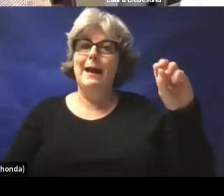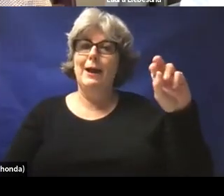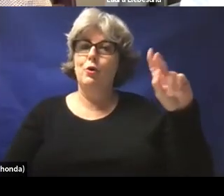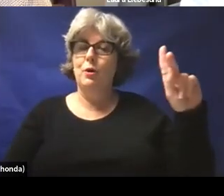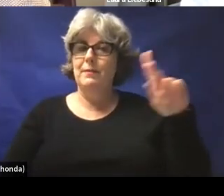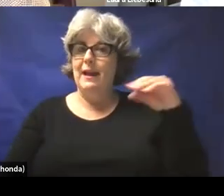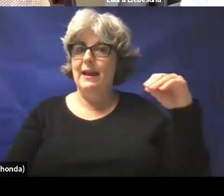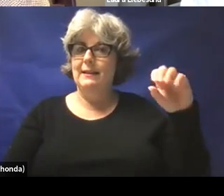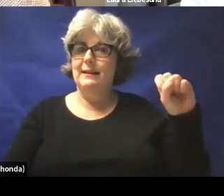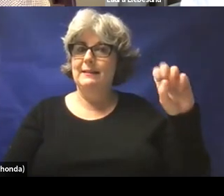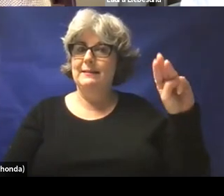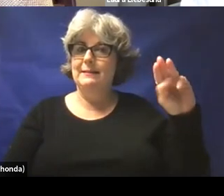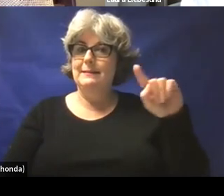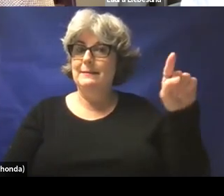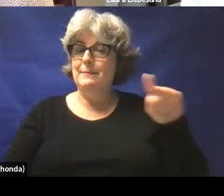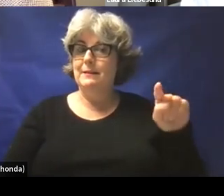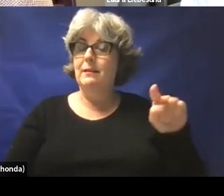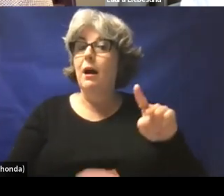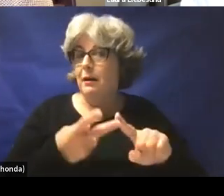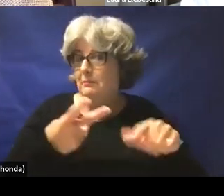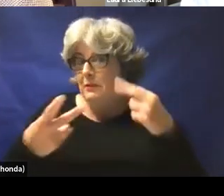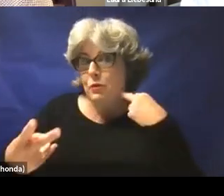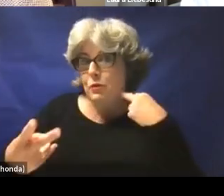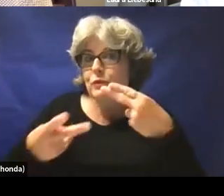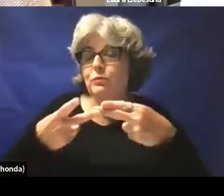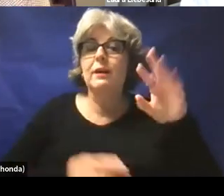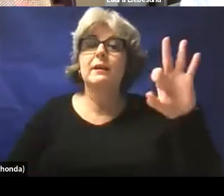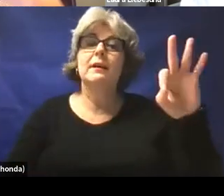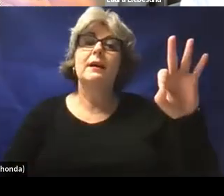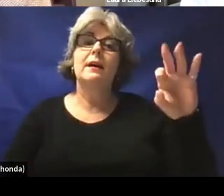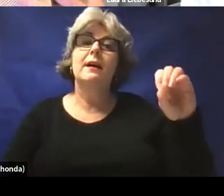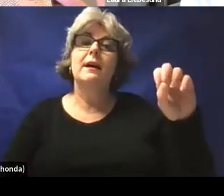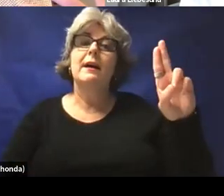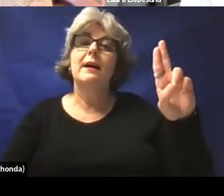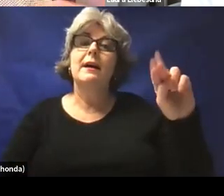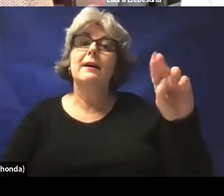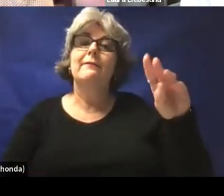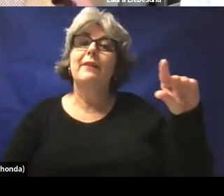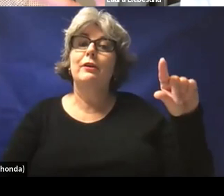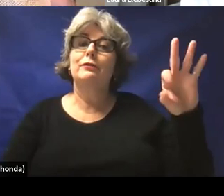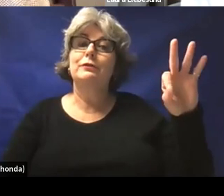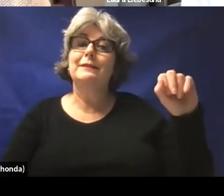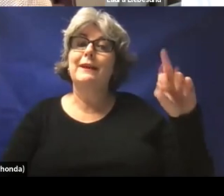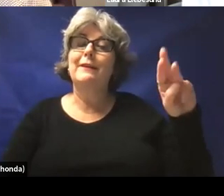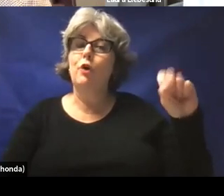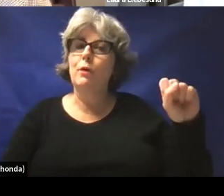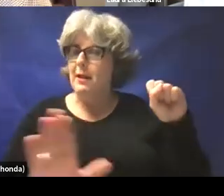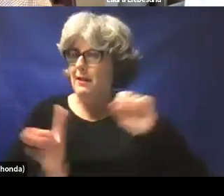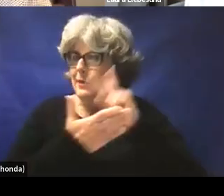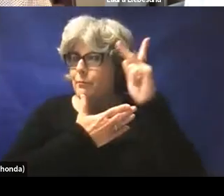too. A lot of people mentioned Founding Farmers as kind of a sort of revolutionary restaurant and bar program in